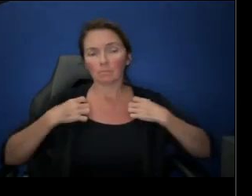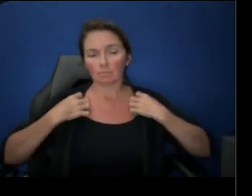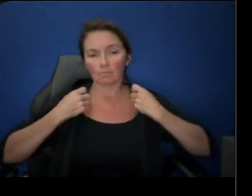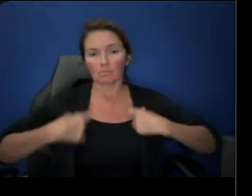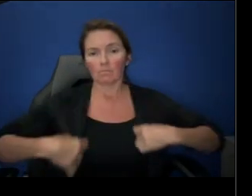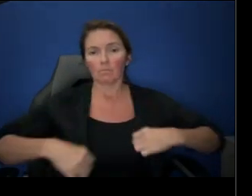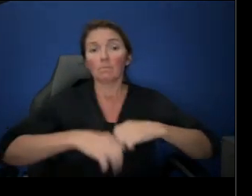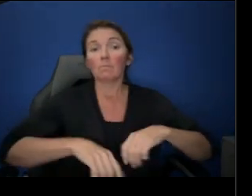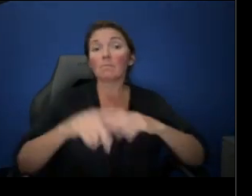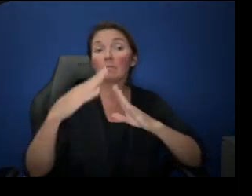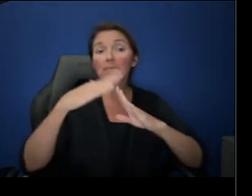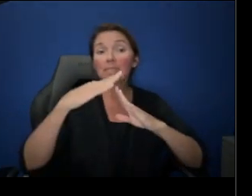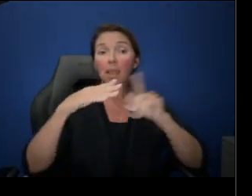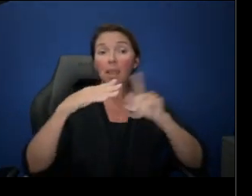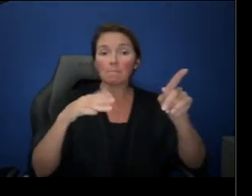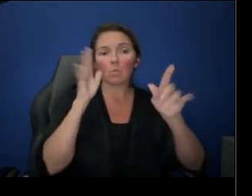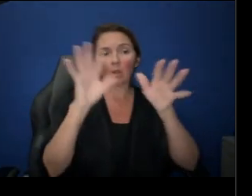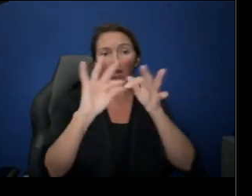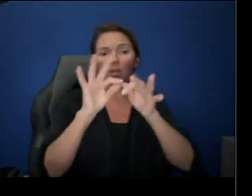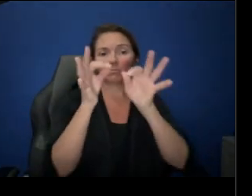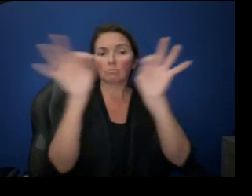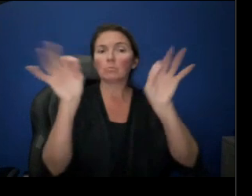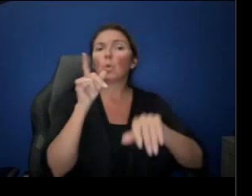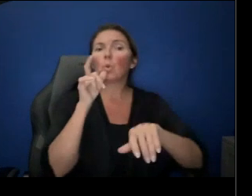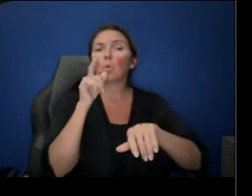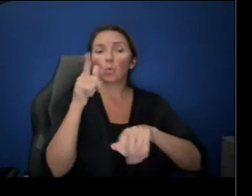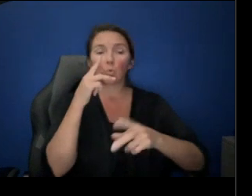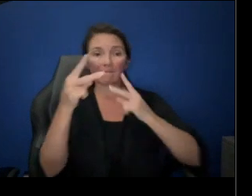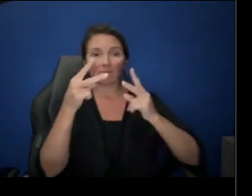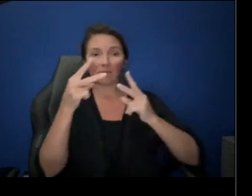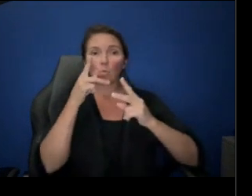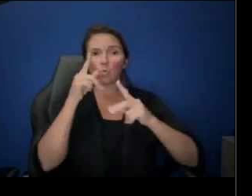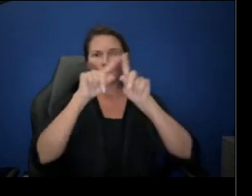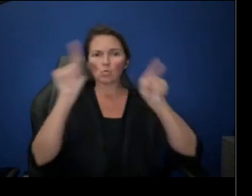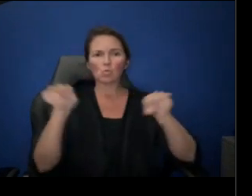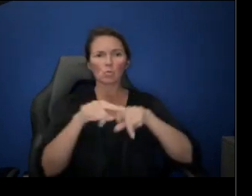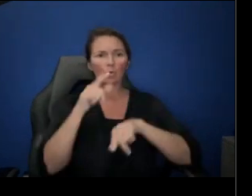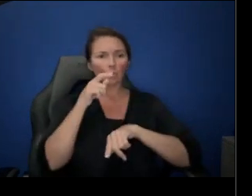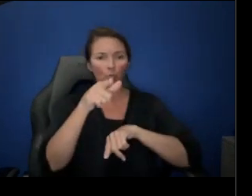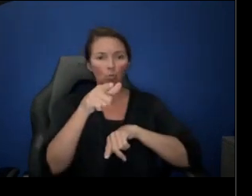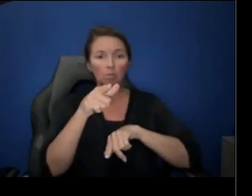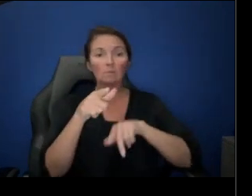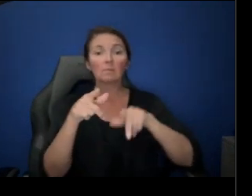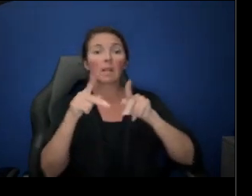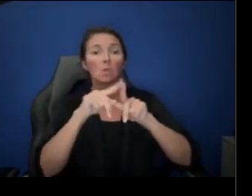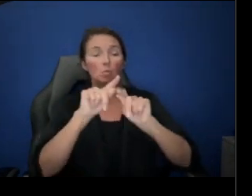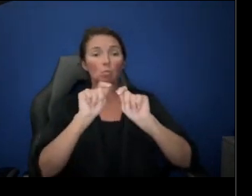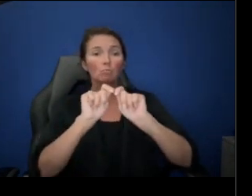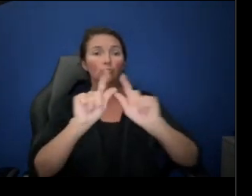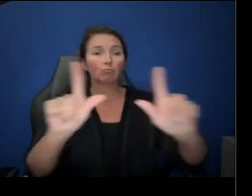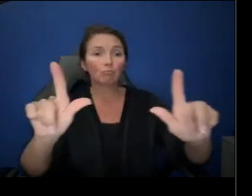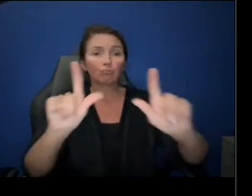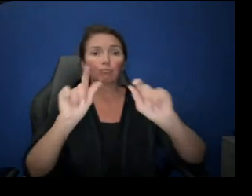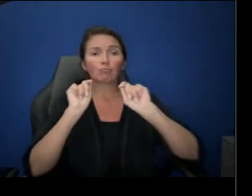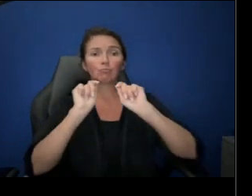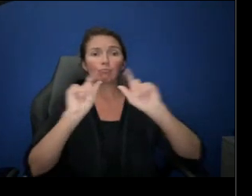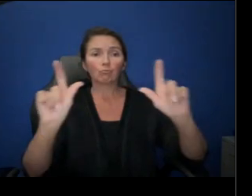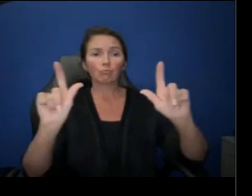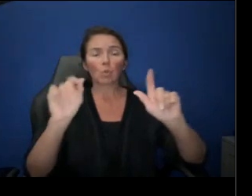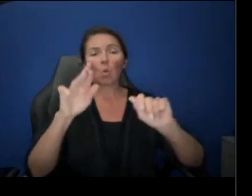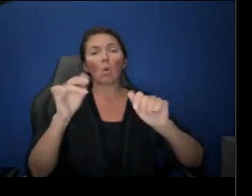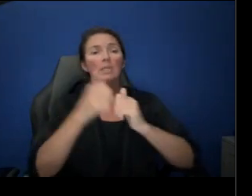At the top, it will state whose screen you are viewing, allow you to zoom in or